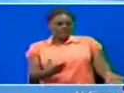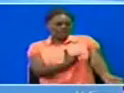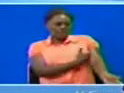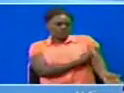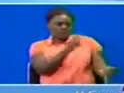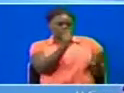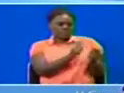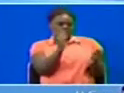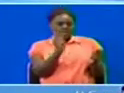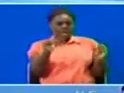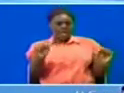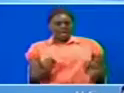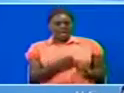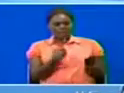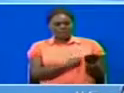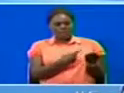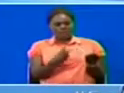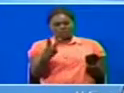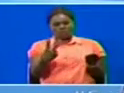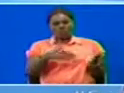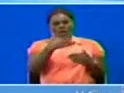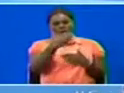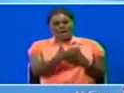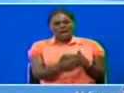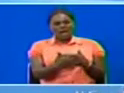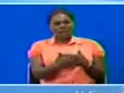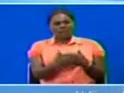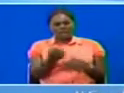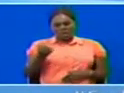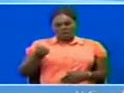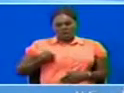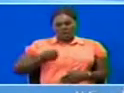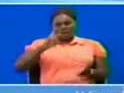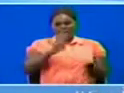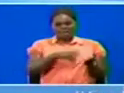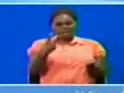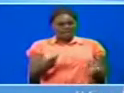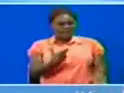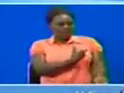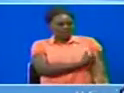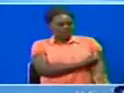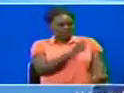news comes just 2 weeks after Olympic marathon gold medalist Jemima Sumgong failed a doping test.